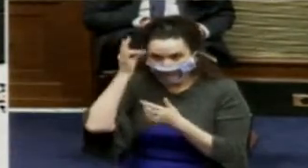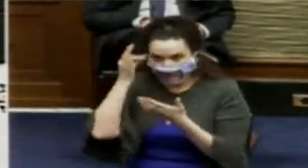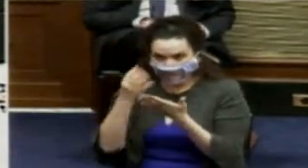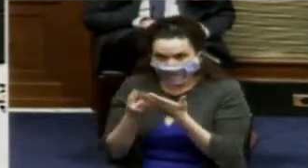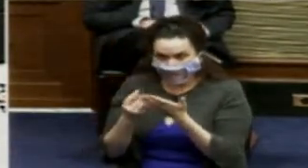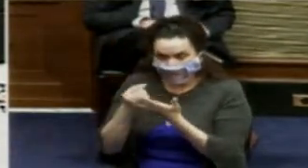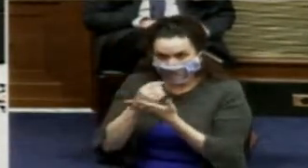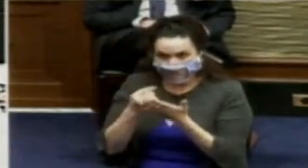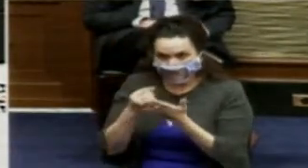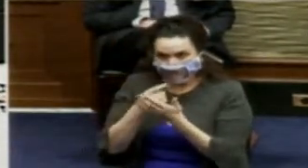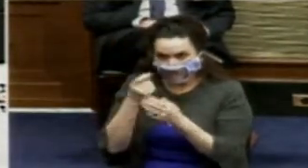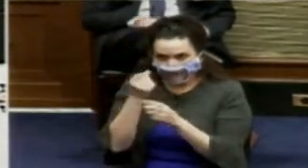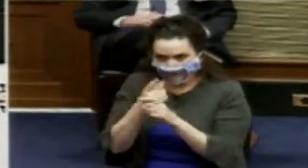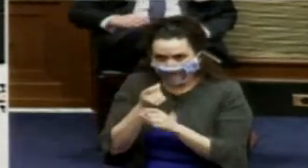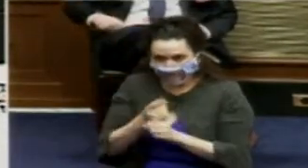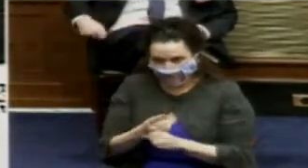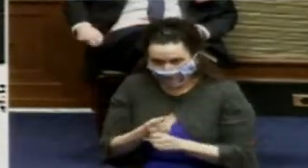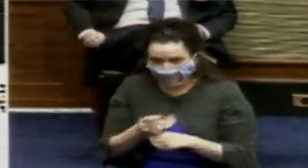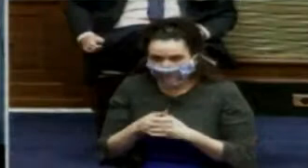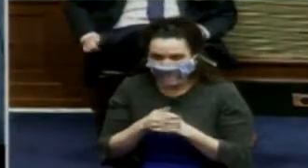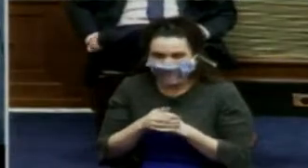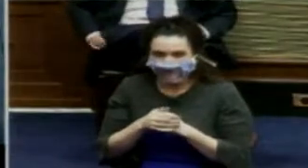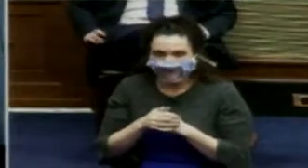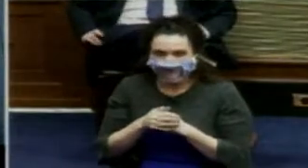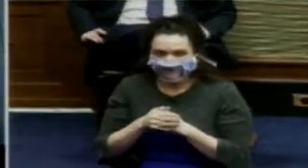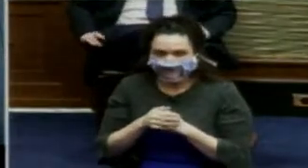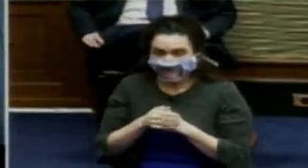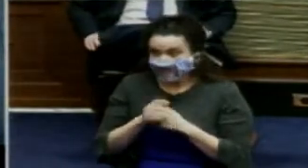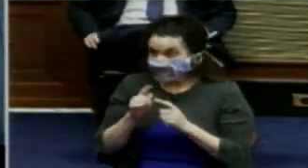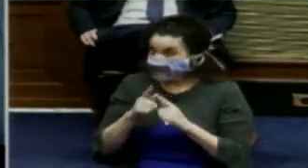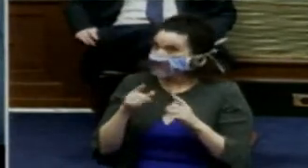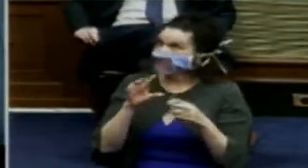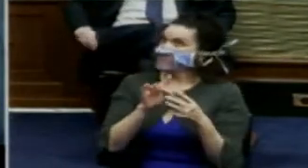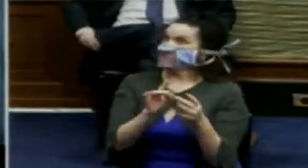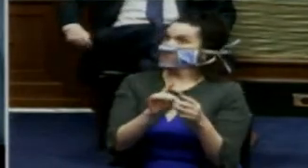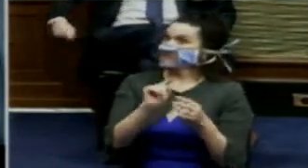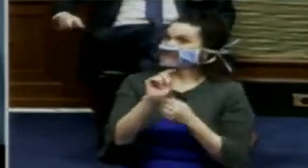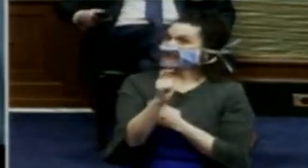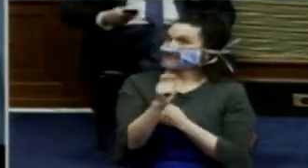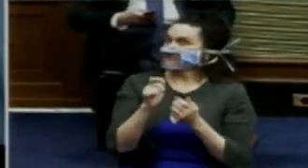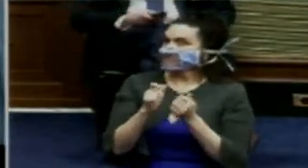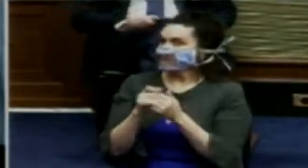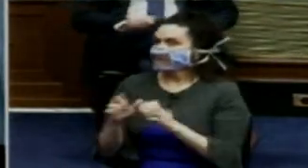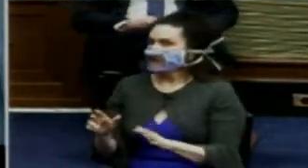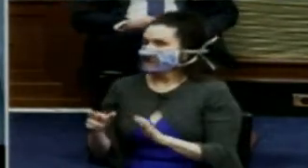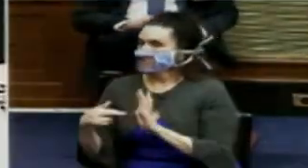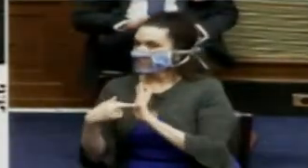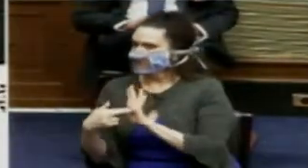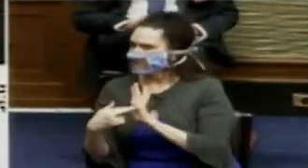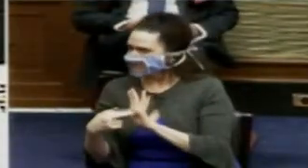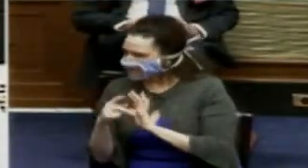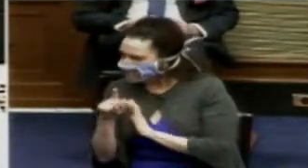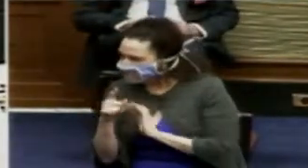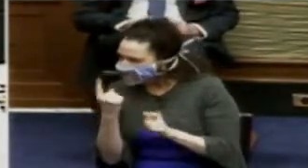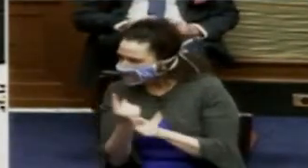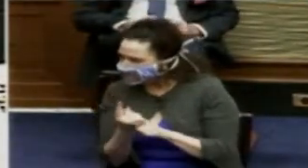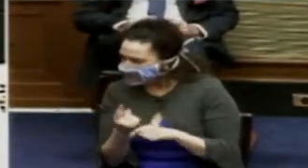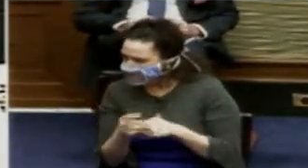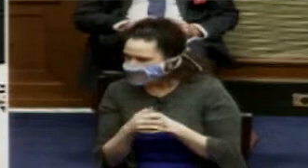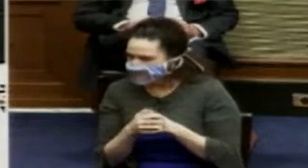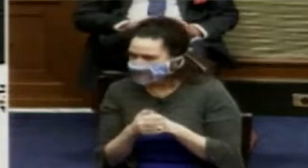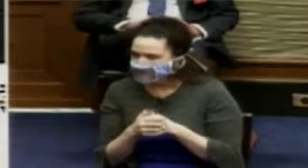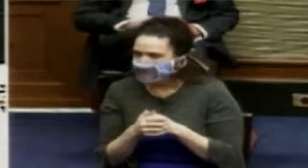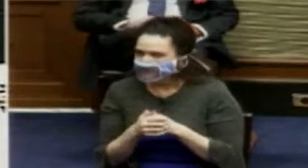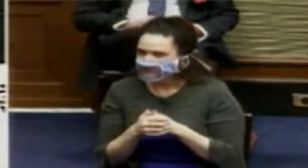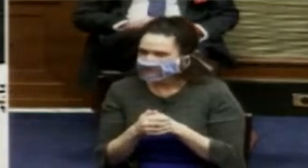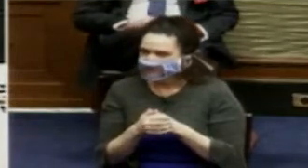that would not achieve been, that has would not achieve been. the taxation without representation, correct? I think that it would take